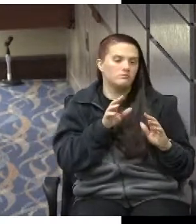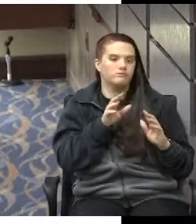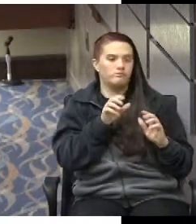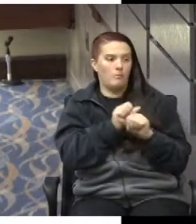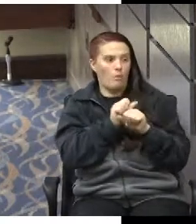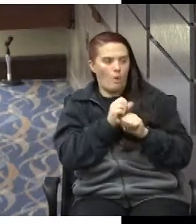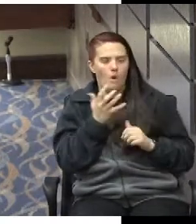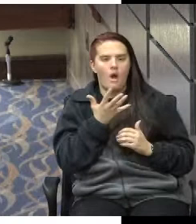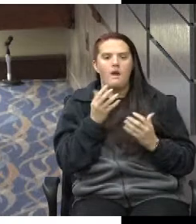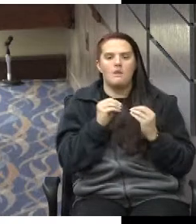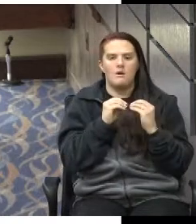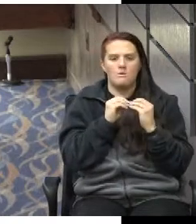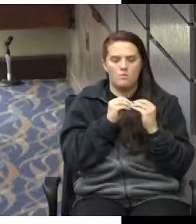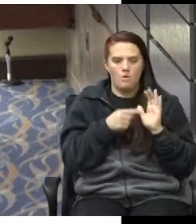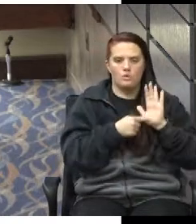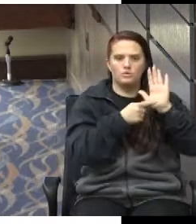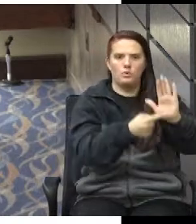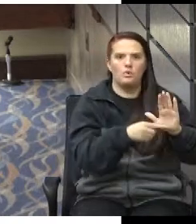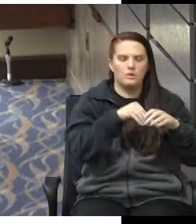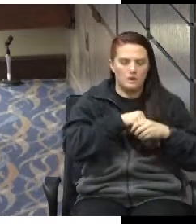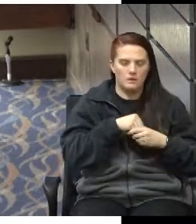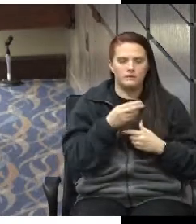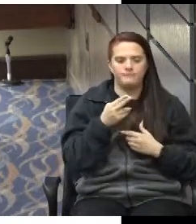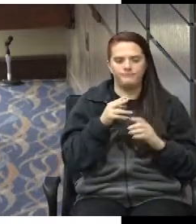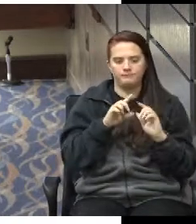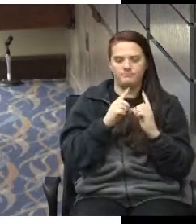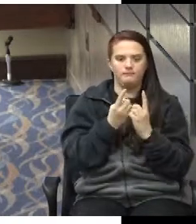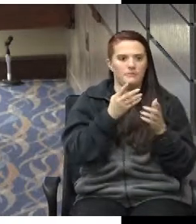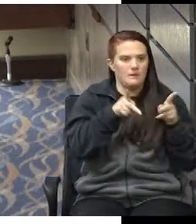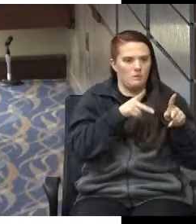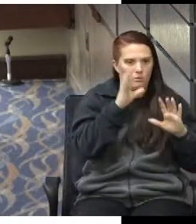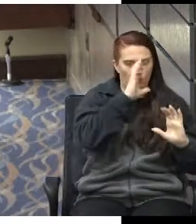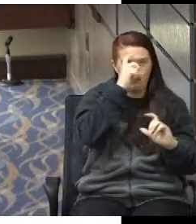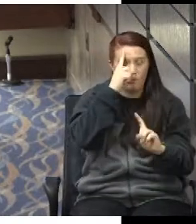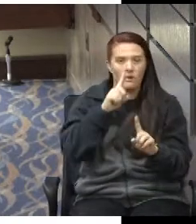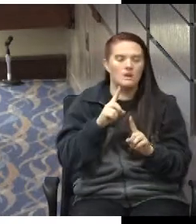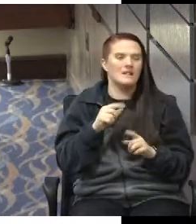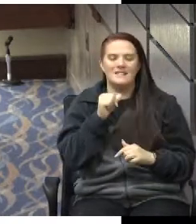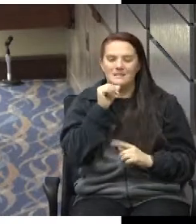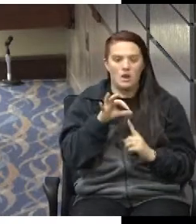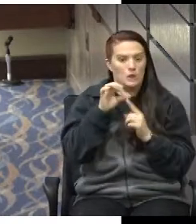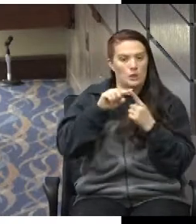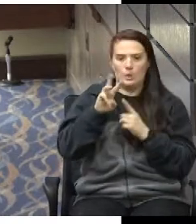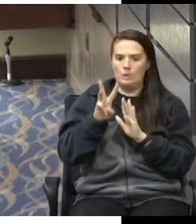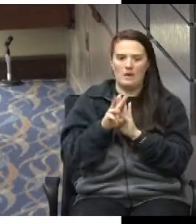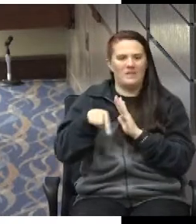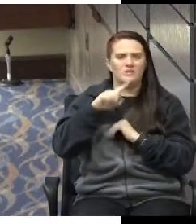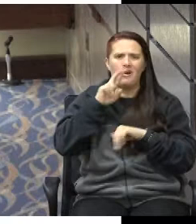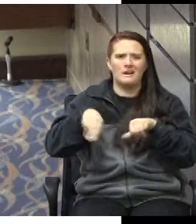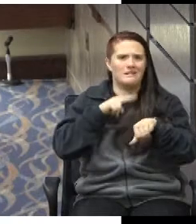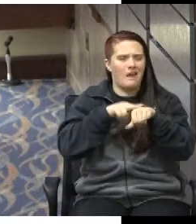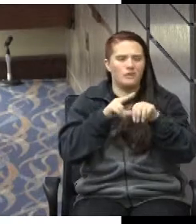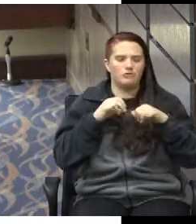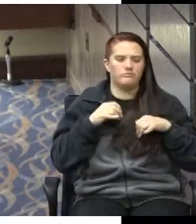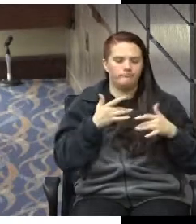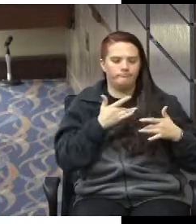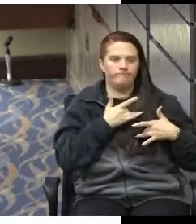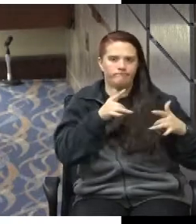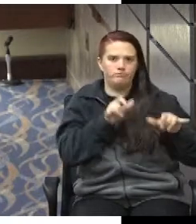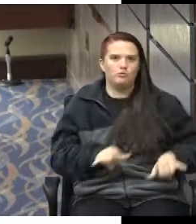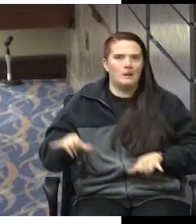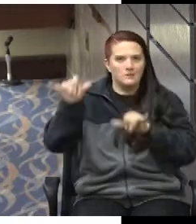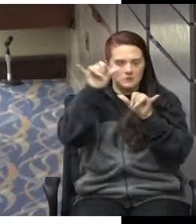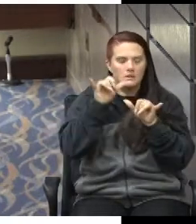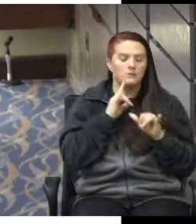of candidates. HR, again, is pivotal in articulating that value proposition. It's not unique to Waco. These are national trends, and they're really not just